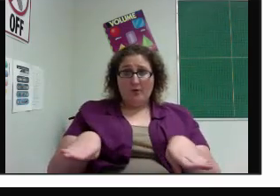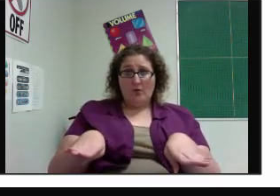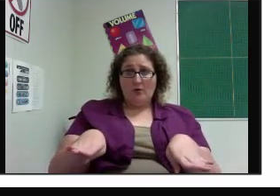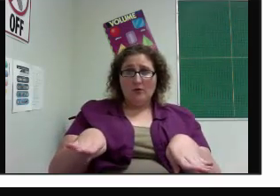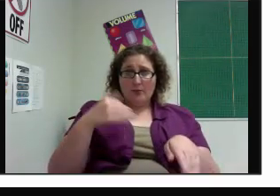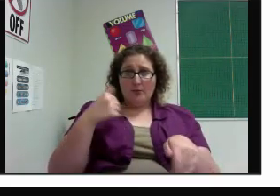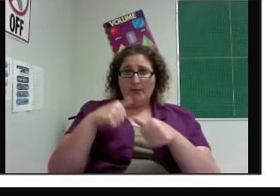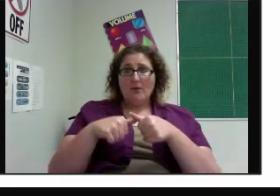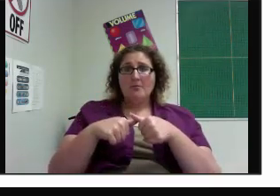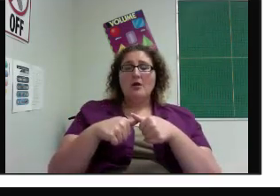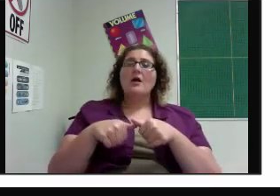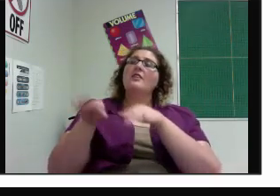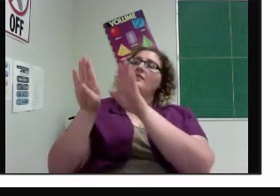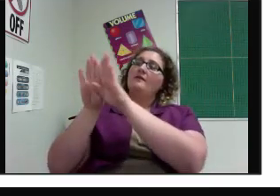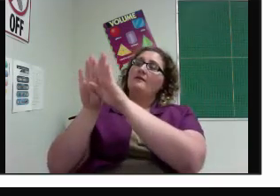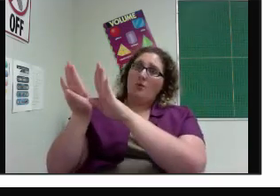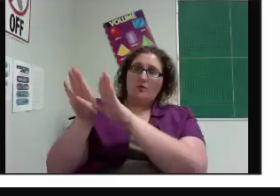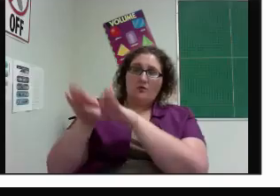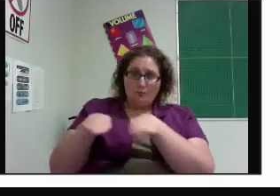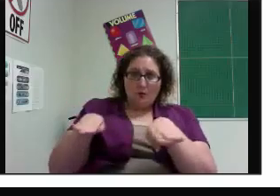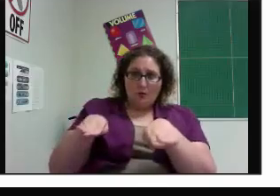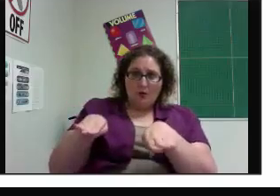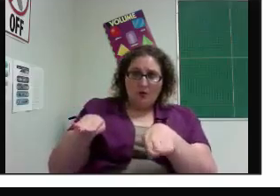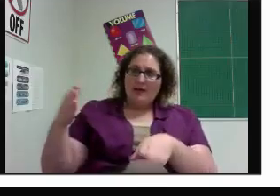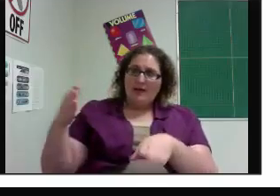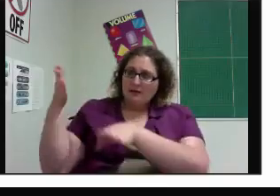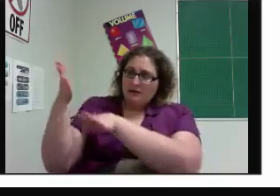Yuck. Use your imagination.